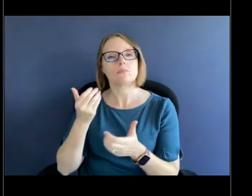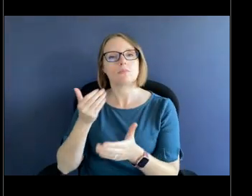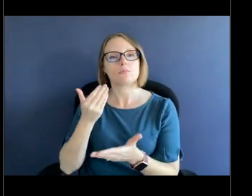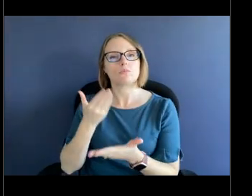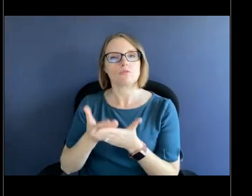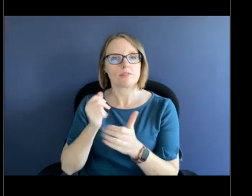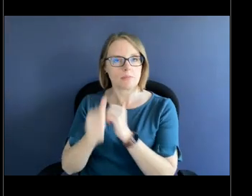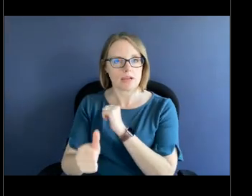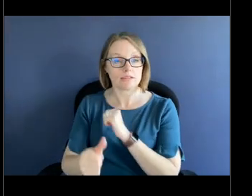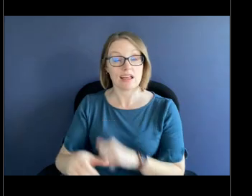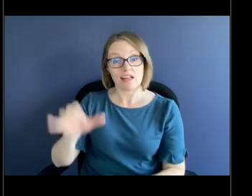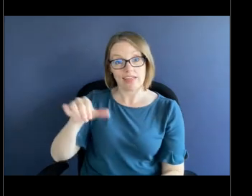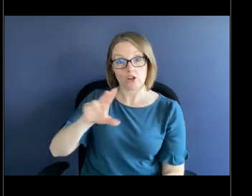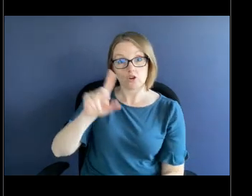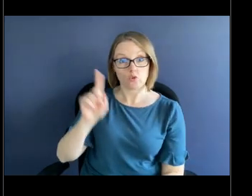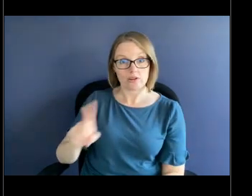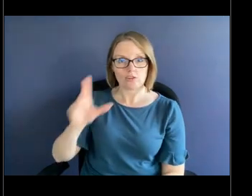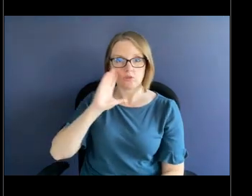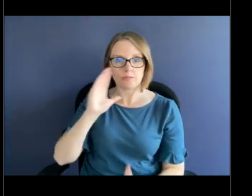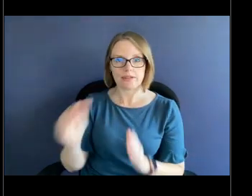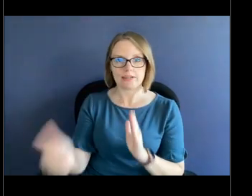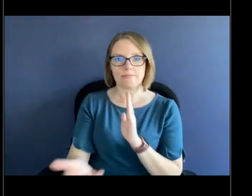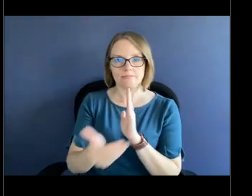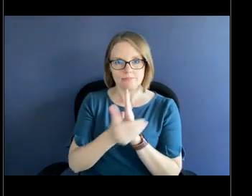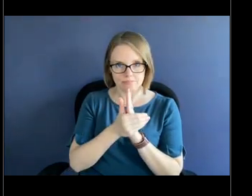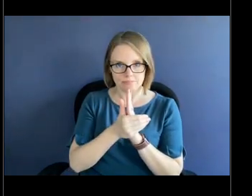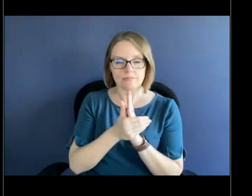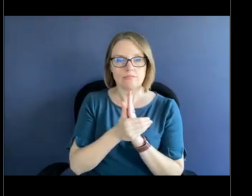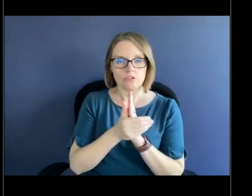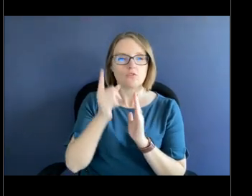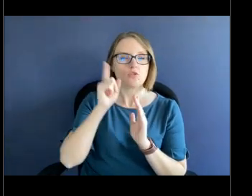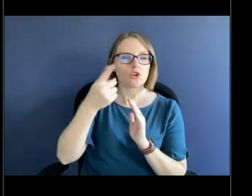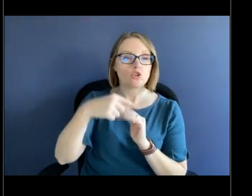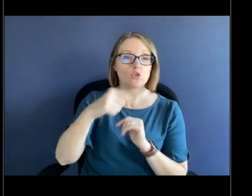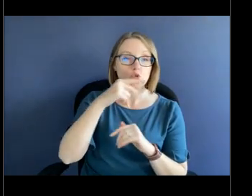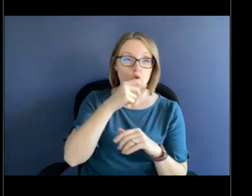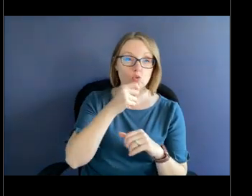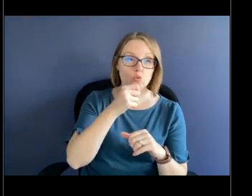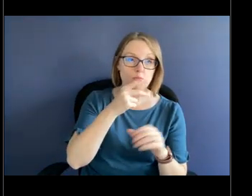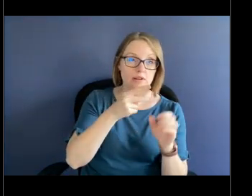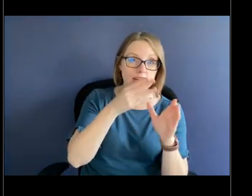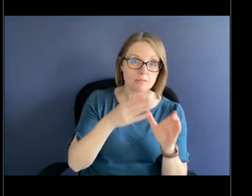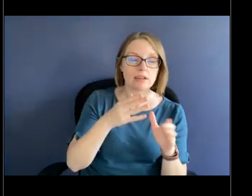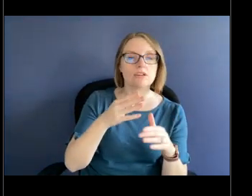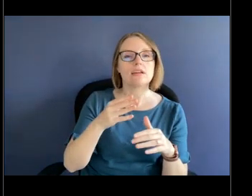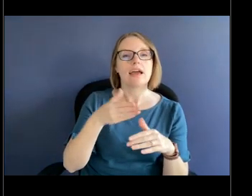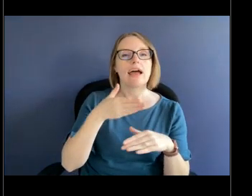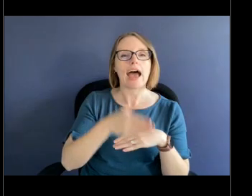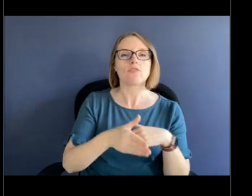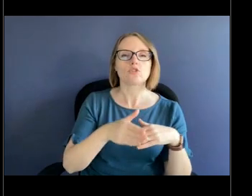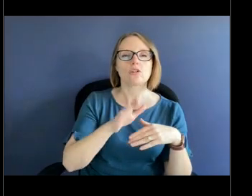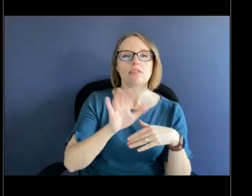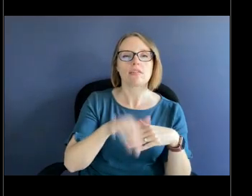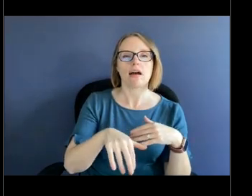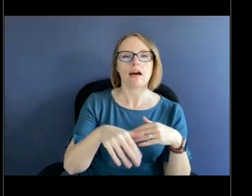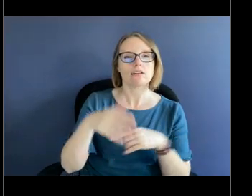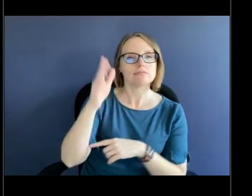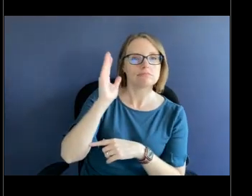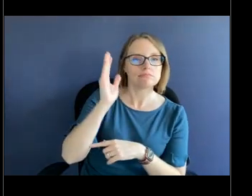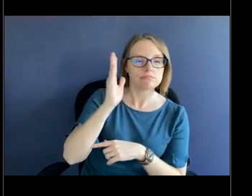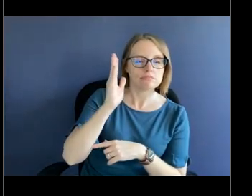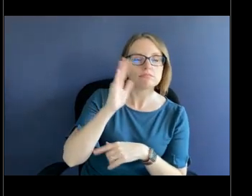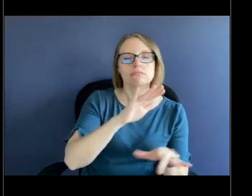the email that comes to participants 2 hours after the end of the webinar, and it was also in the reminder email that was